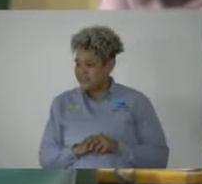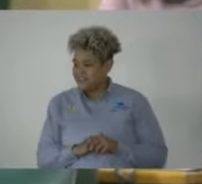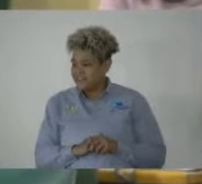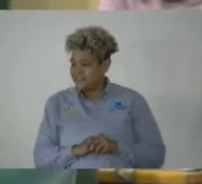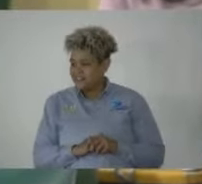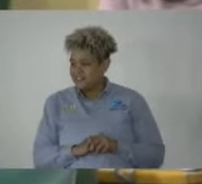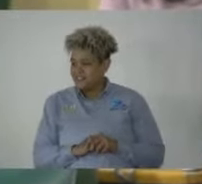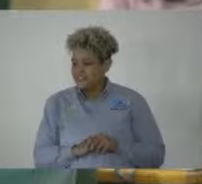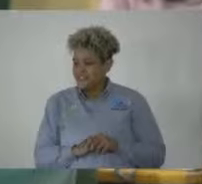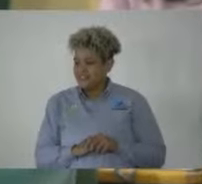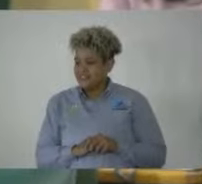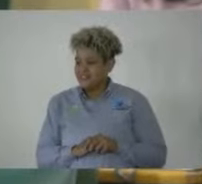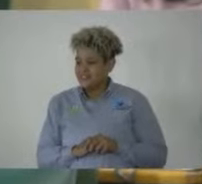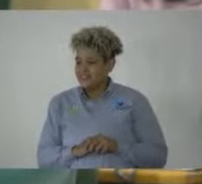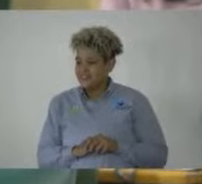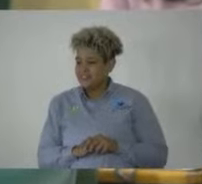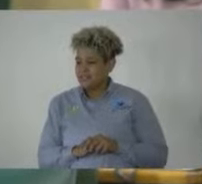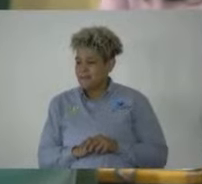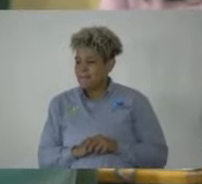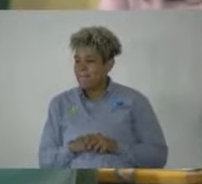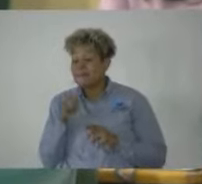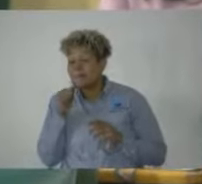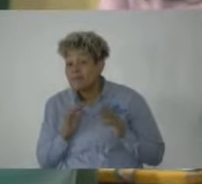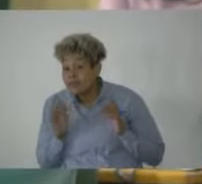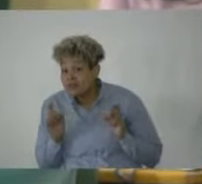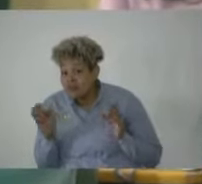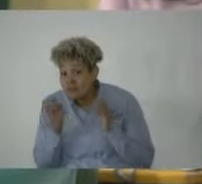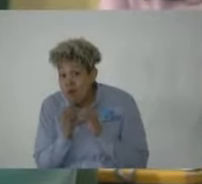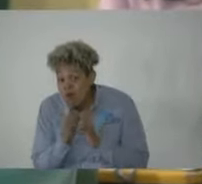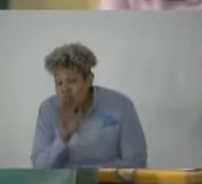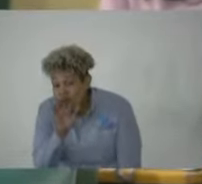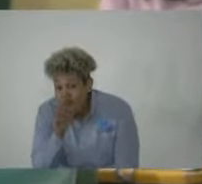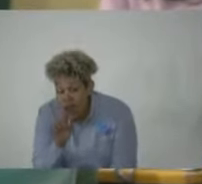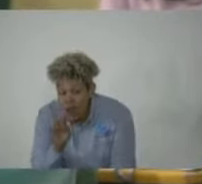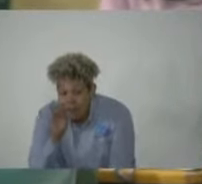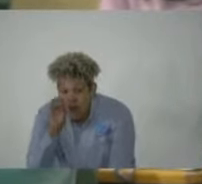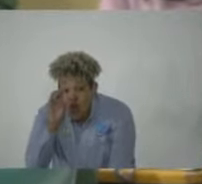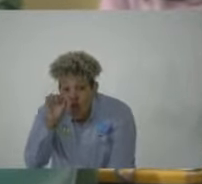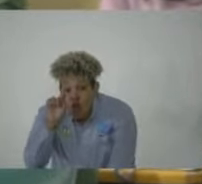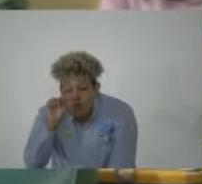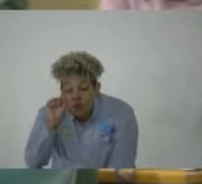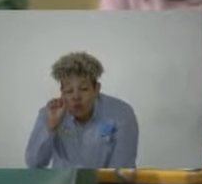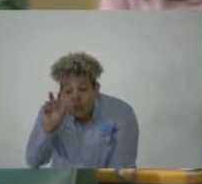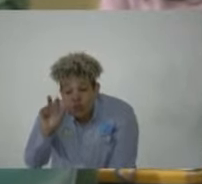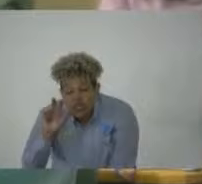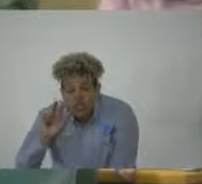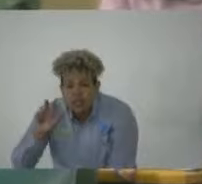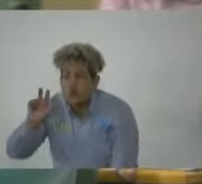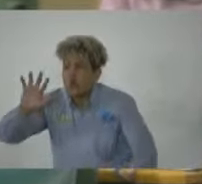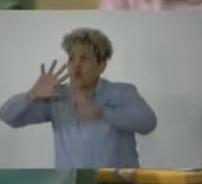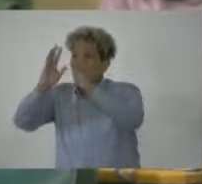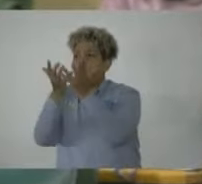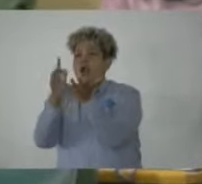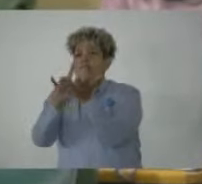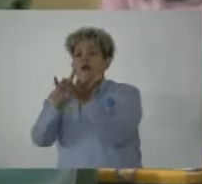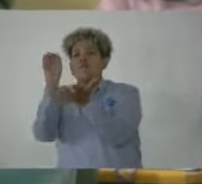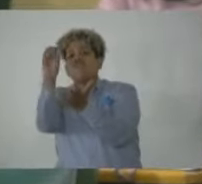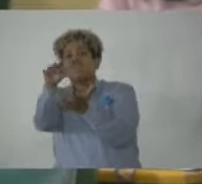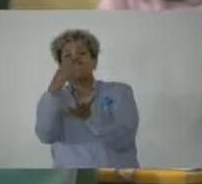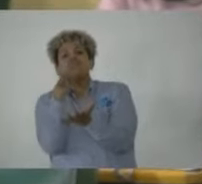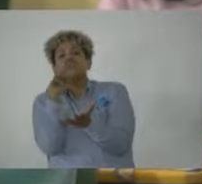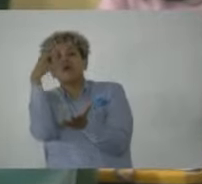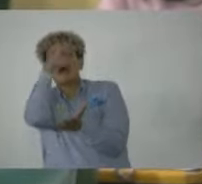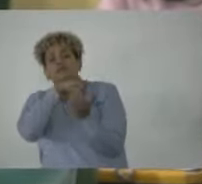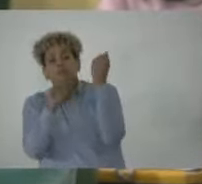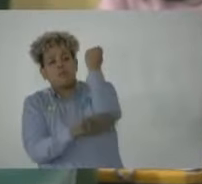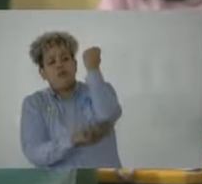Madam Speaker, and furthermore, in October 2023, the World Bank released their estimate of poverty